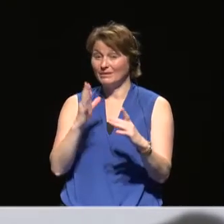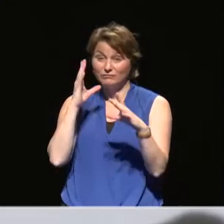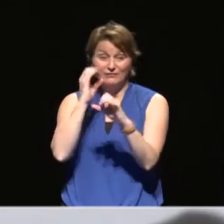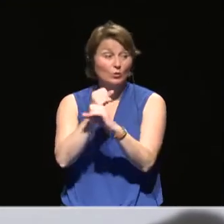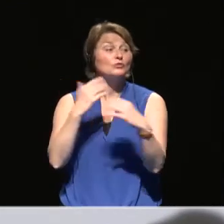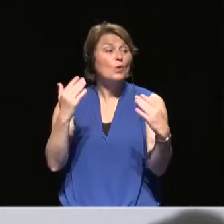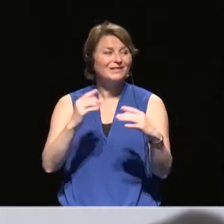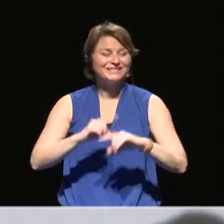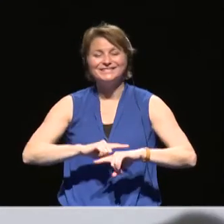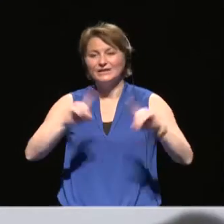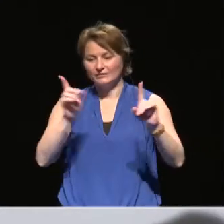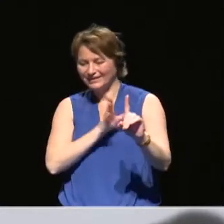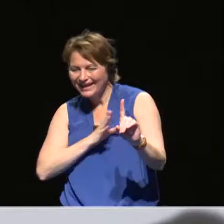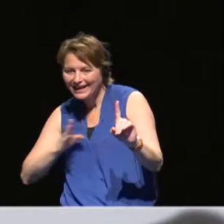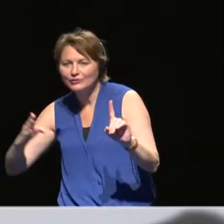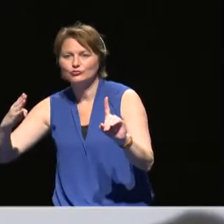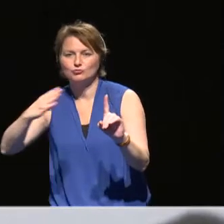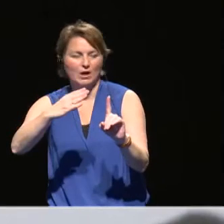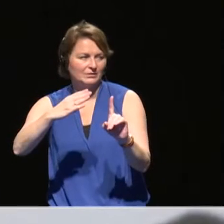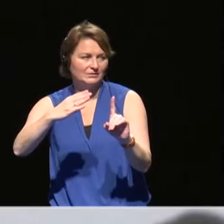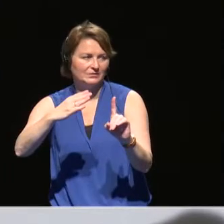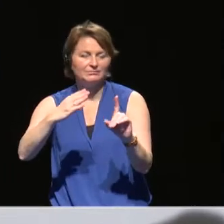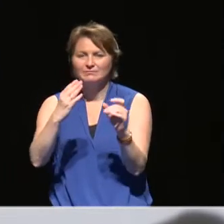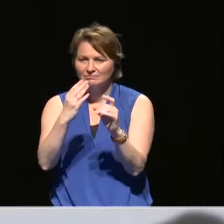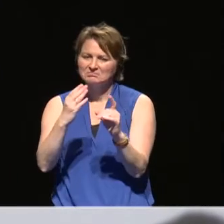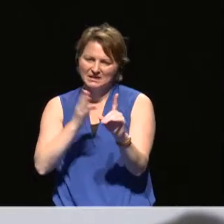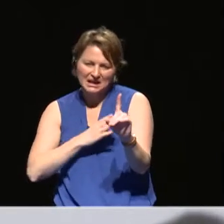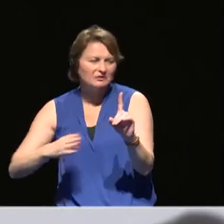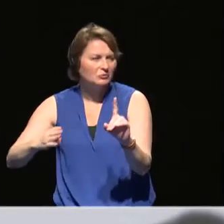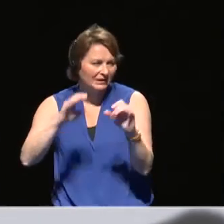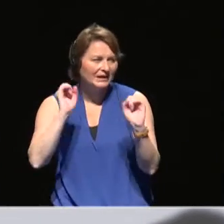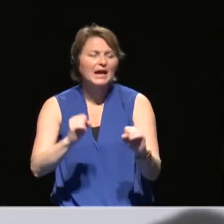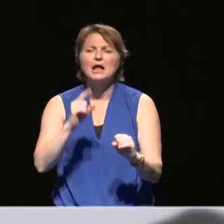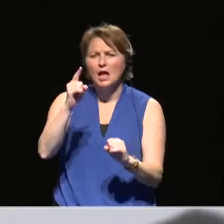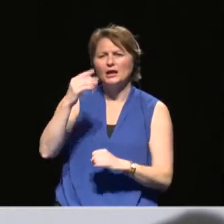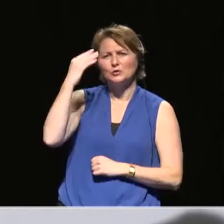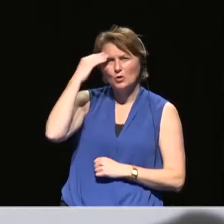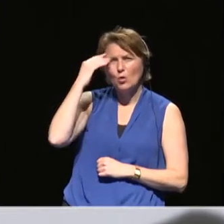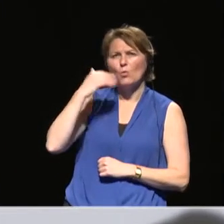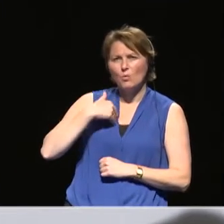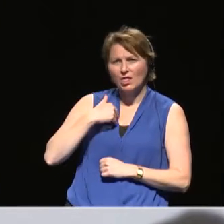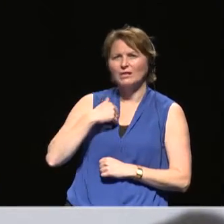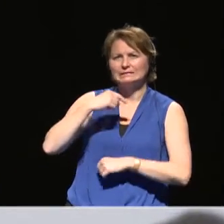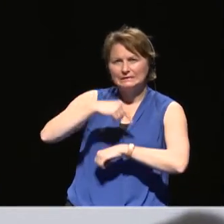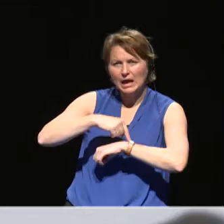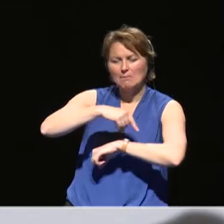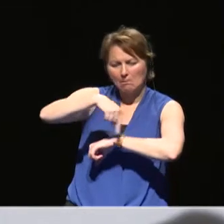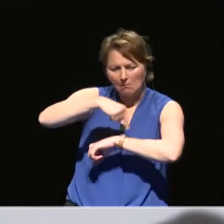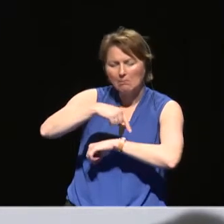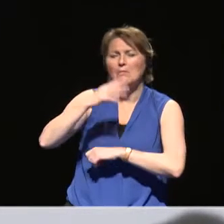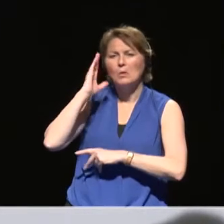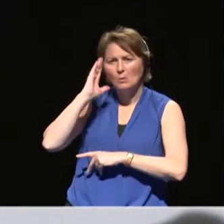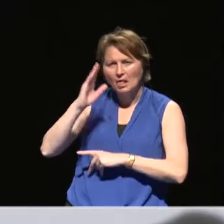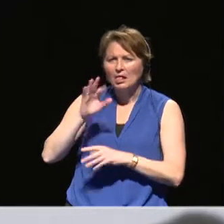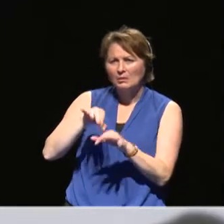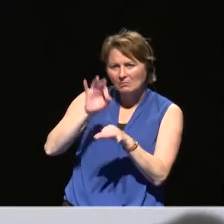to measure the success of those, recognizing that they will be cumulative and they will take time. If I could just answer very quickly